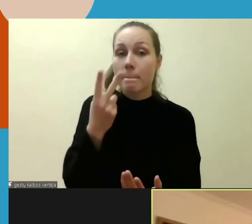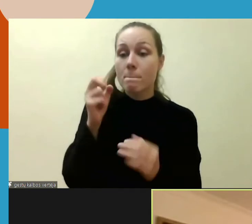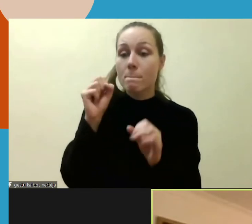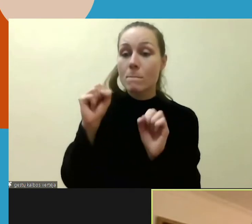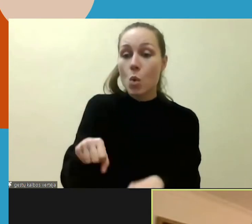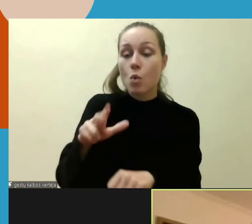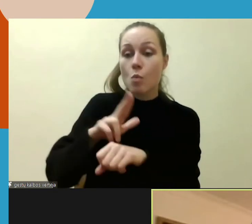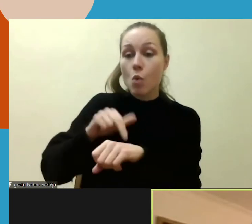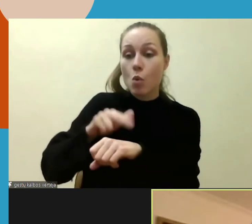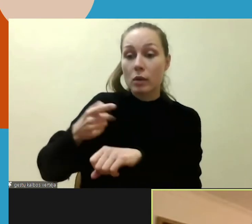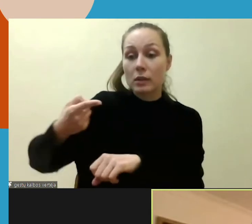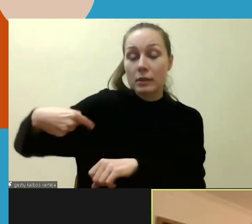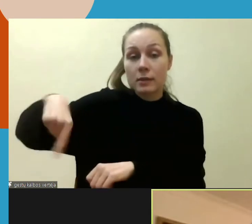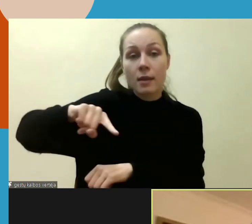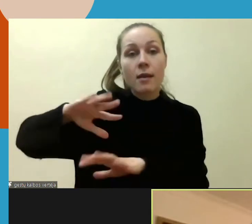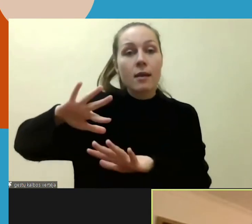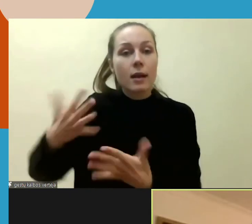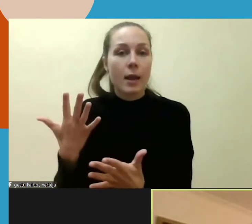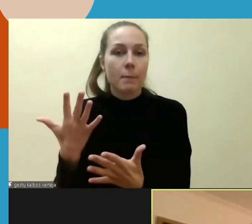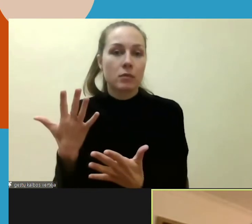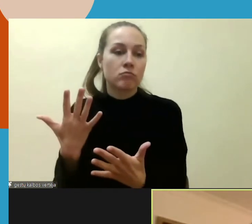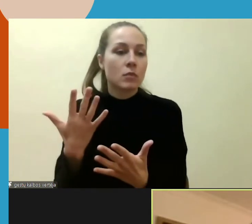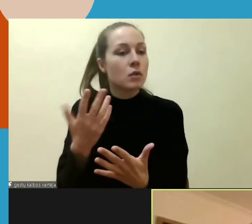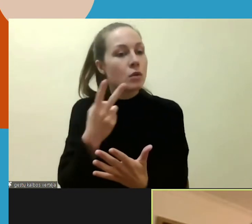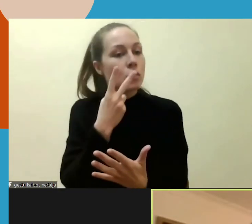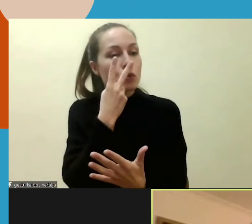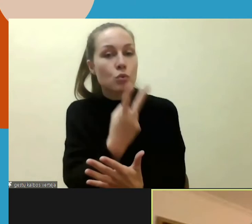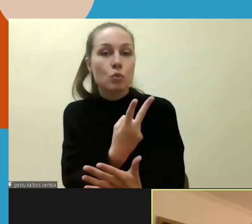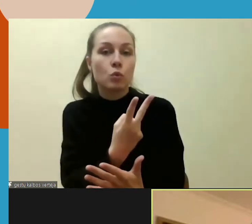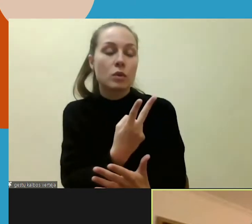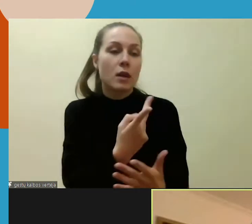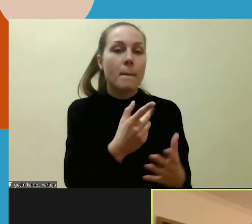minorities who report a hate crime to them. They tend